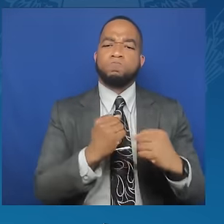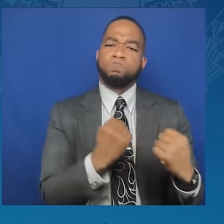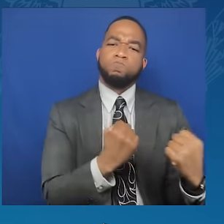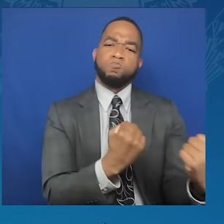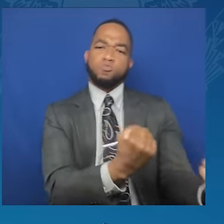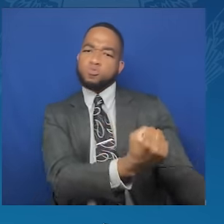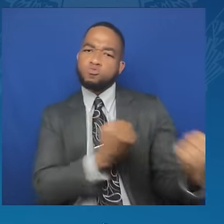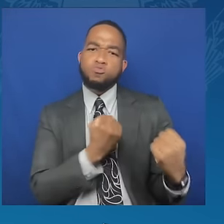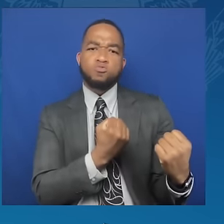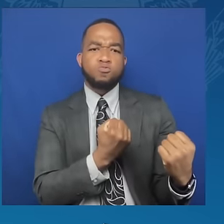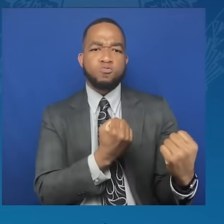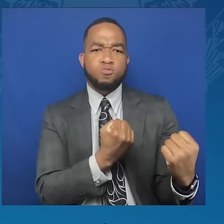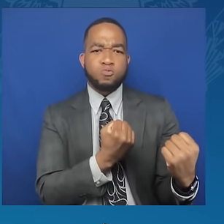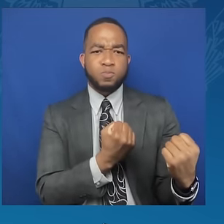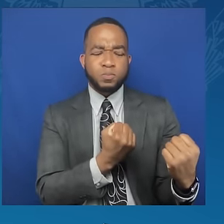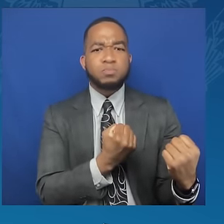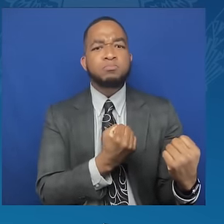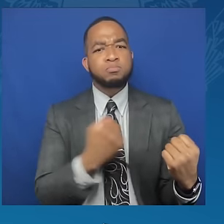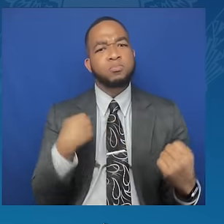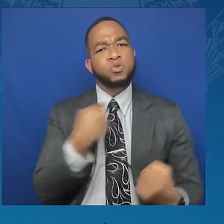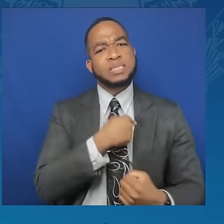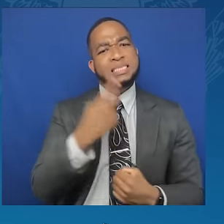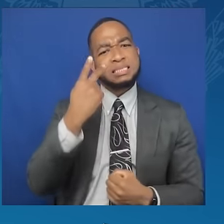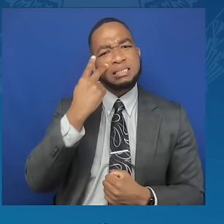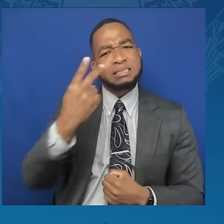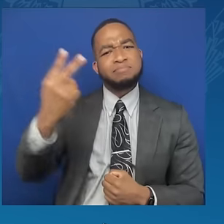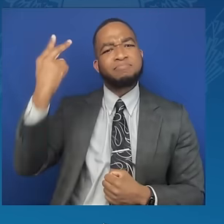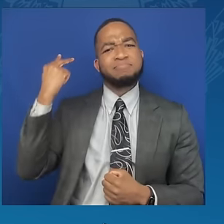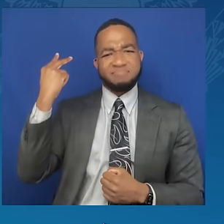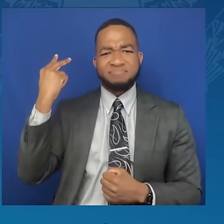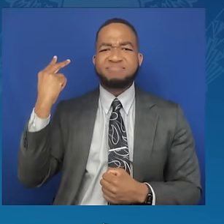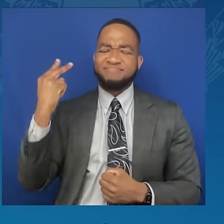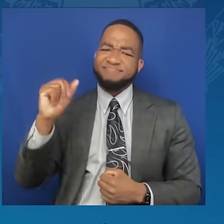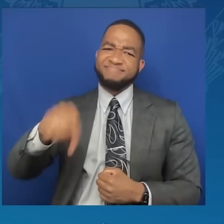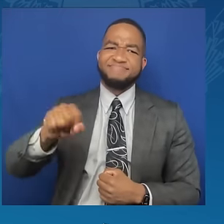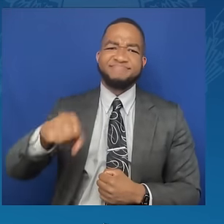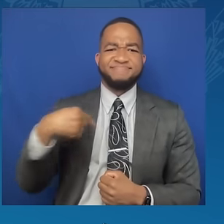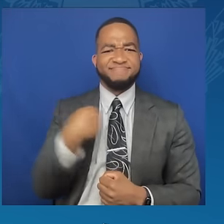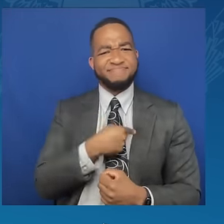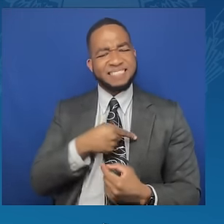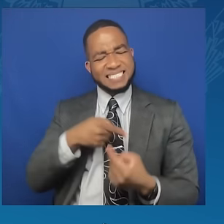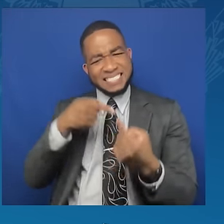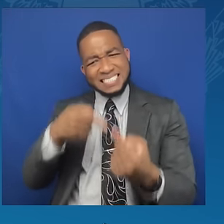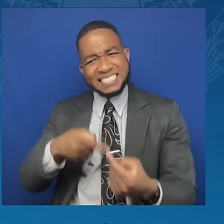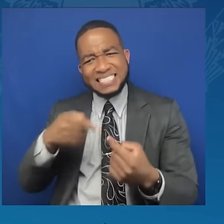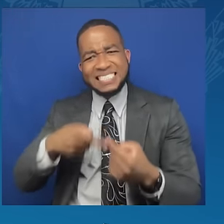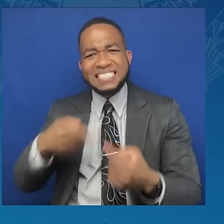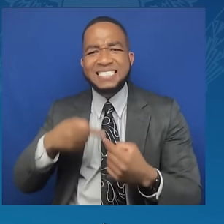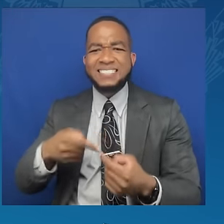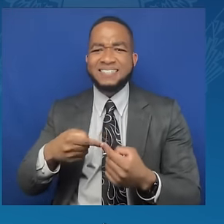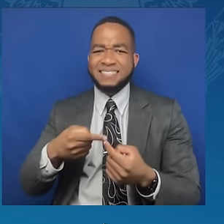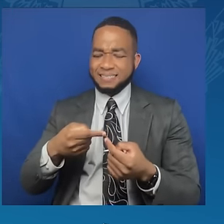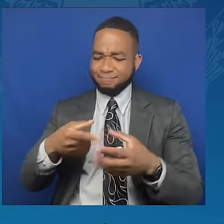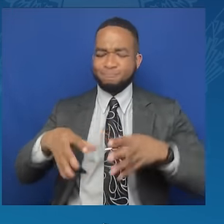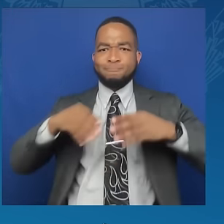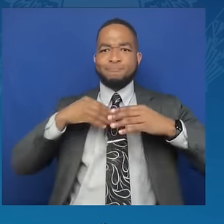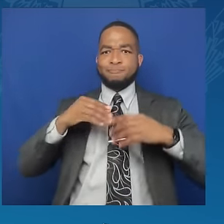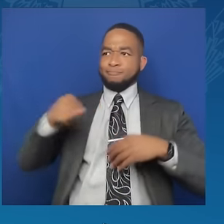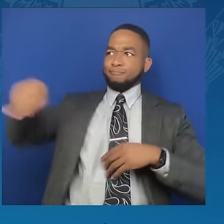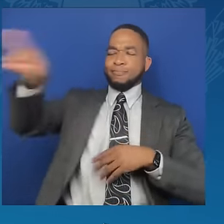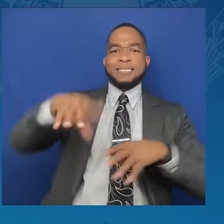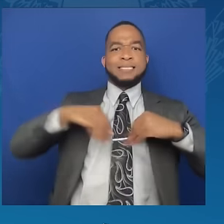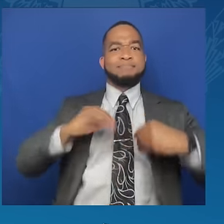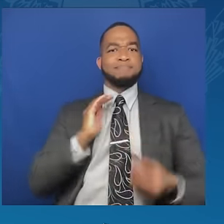everything. All the laws and lawmakers, all the police and lawmen, all the banks and money, all of